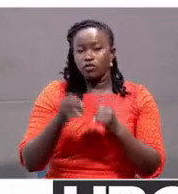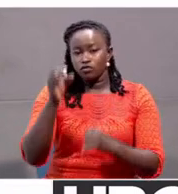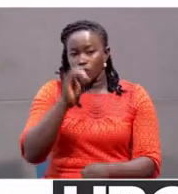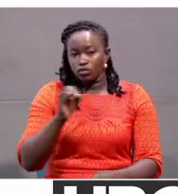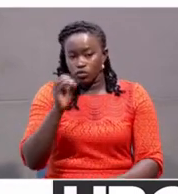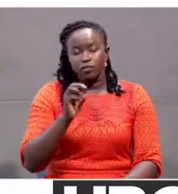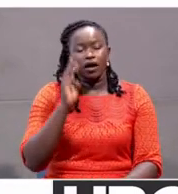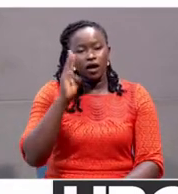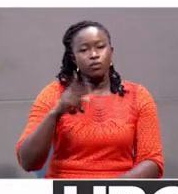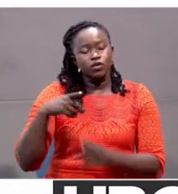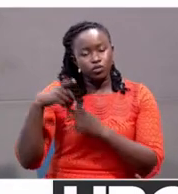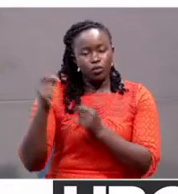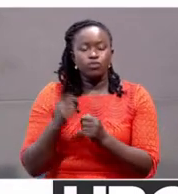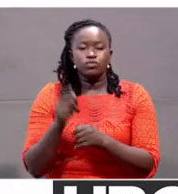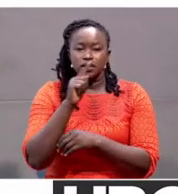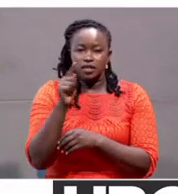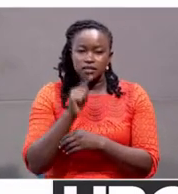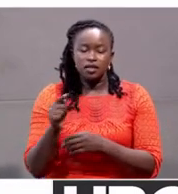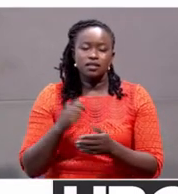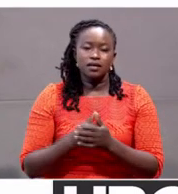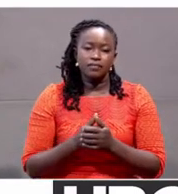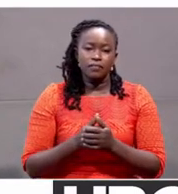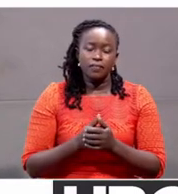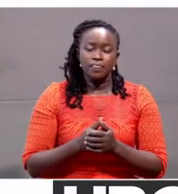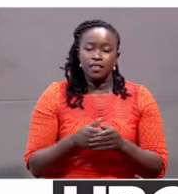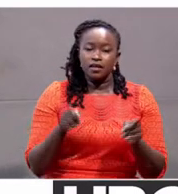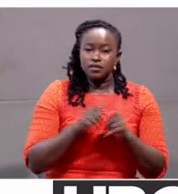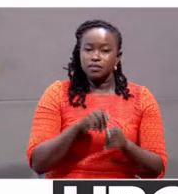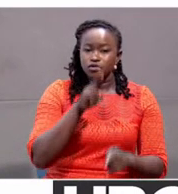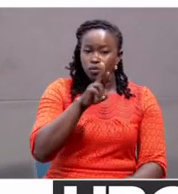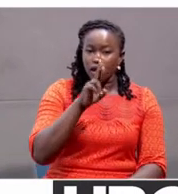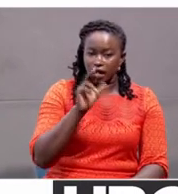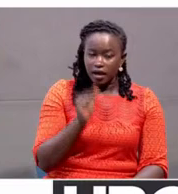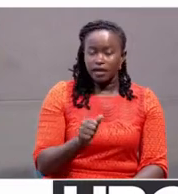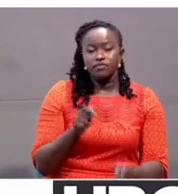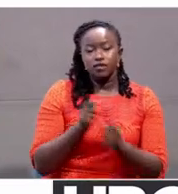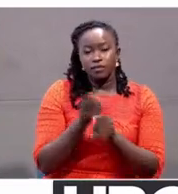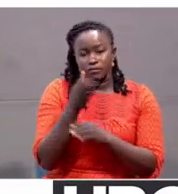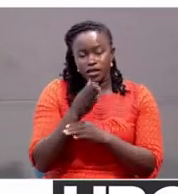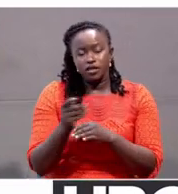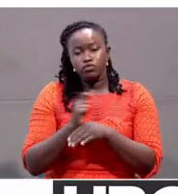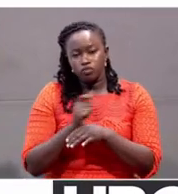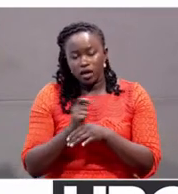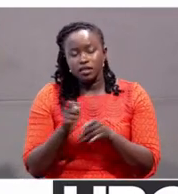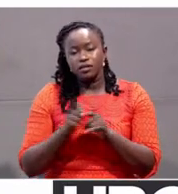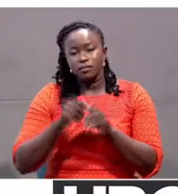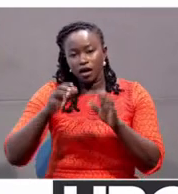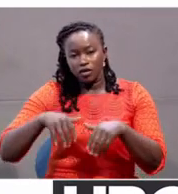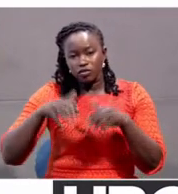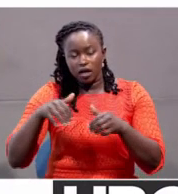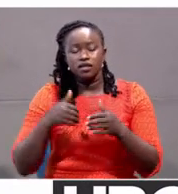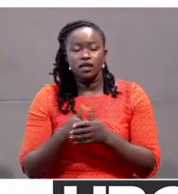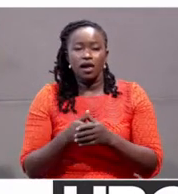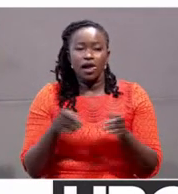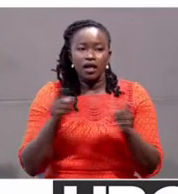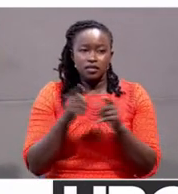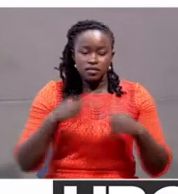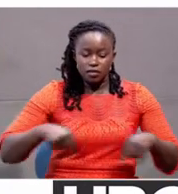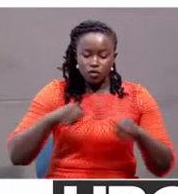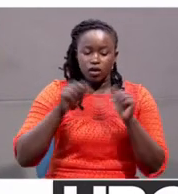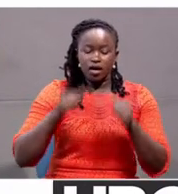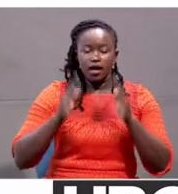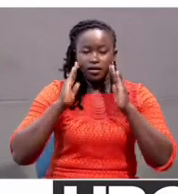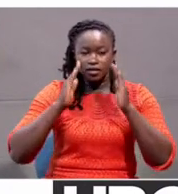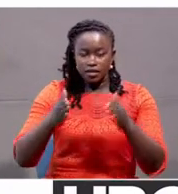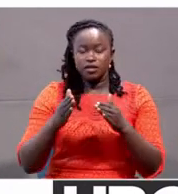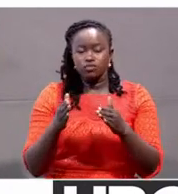meet my counterpart, Tanzania Revenue Authority, and the ministers of trade and of agriculture, so that we can deal